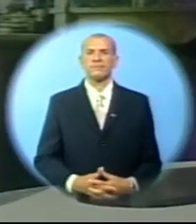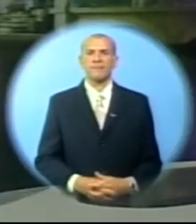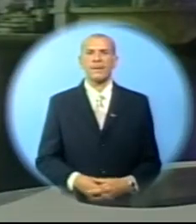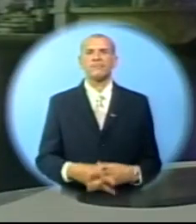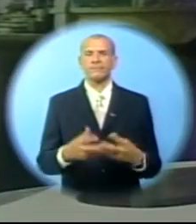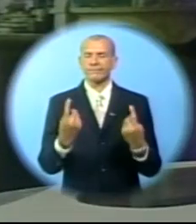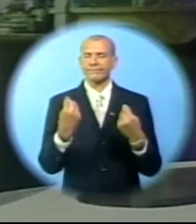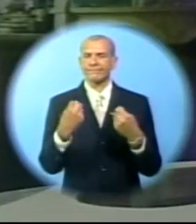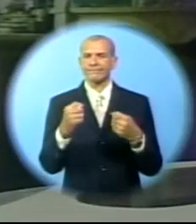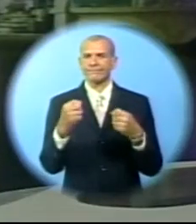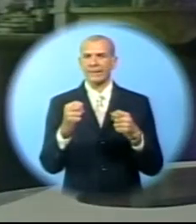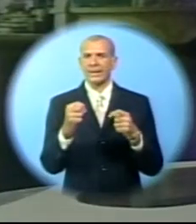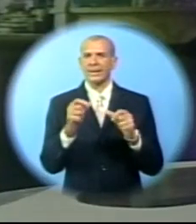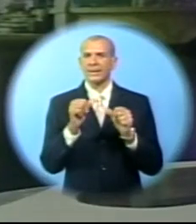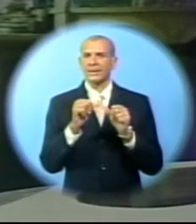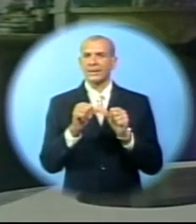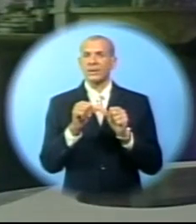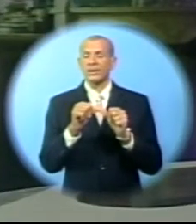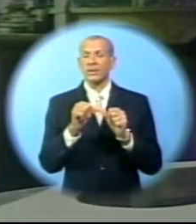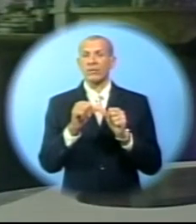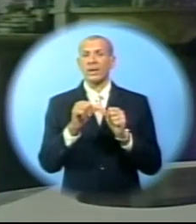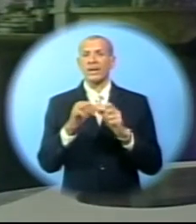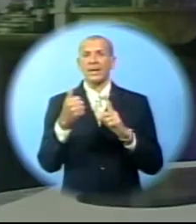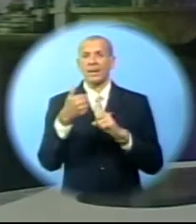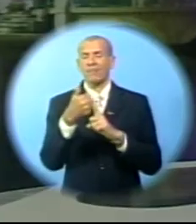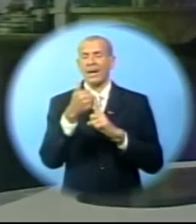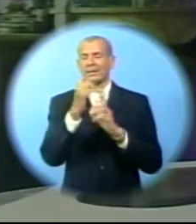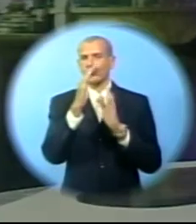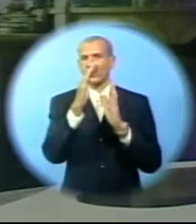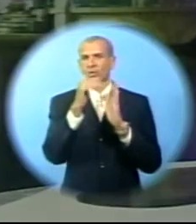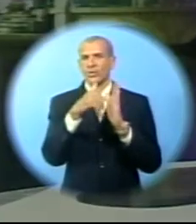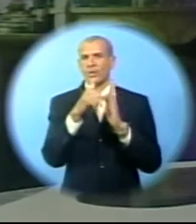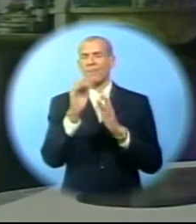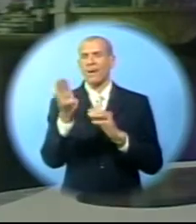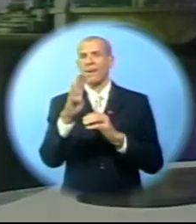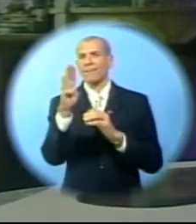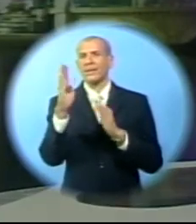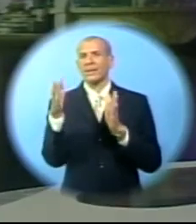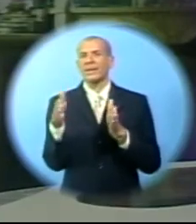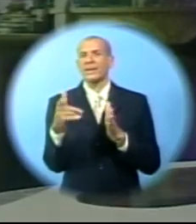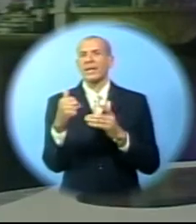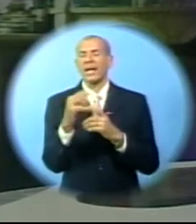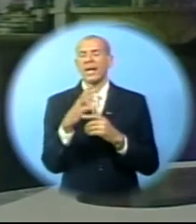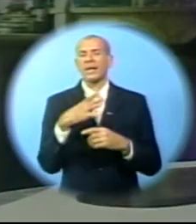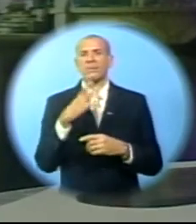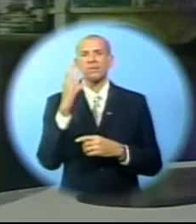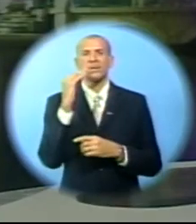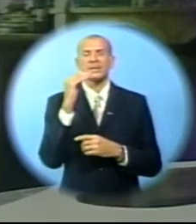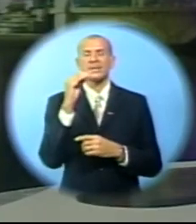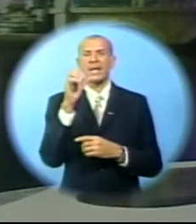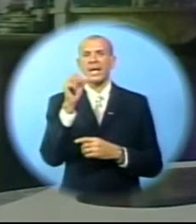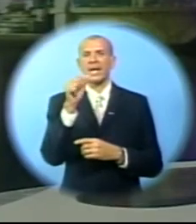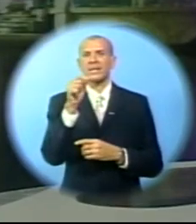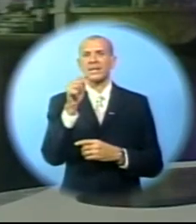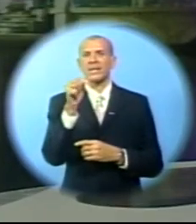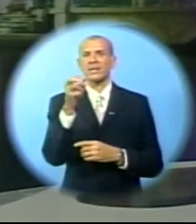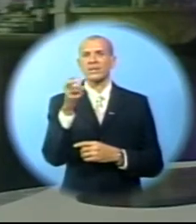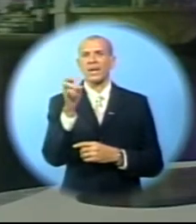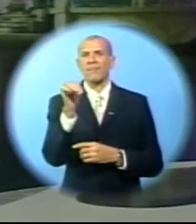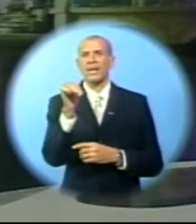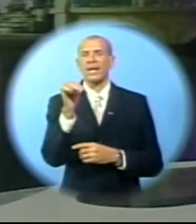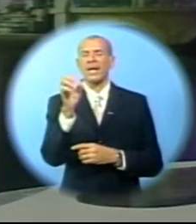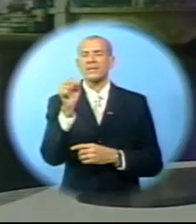The effort continues to reduce the impact of Saharan dust on Barbadians suffering with asthma, sinusitis, or other